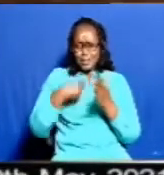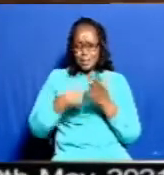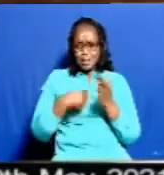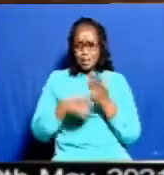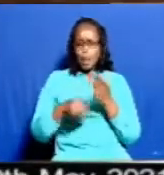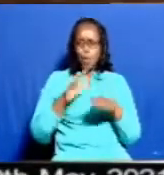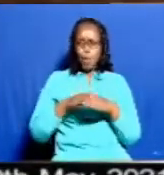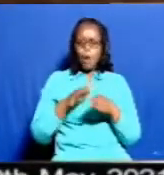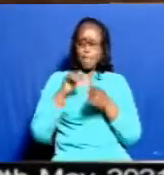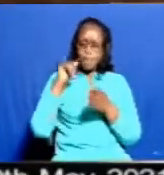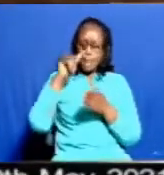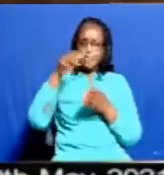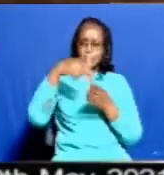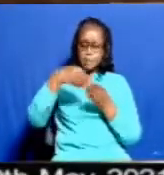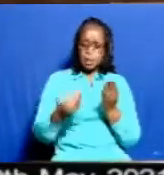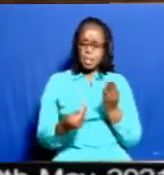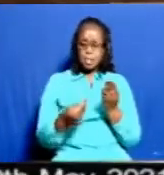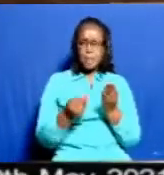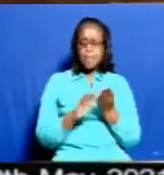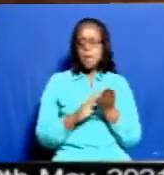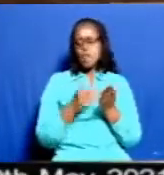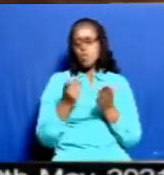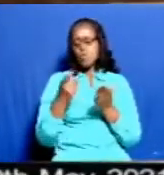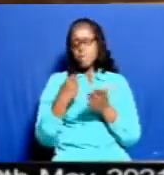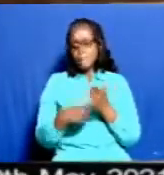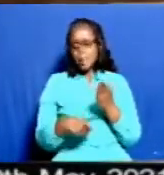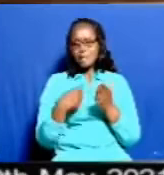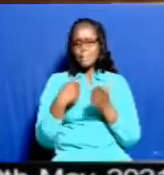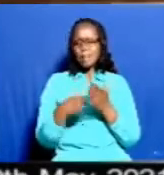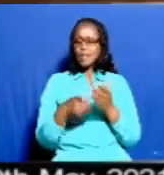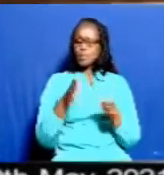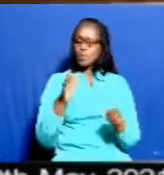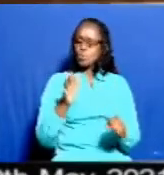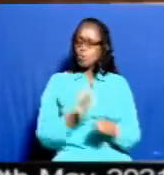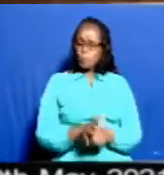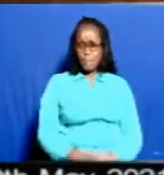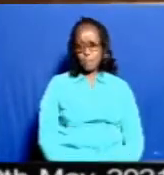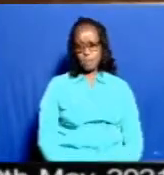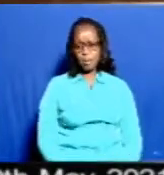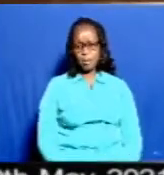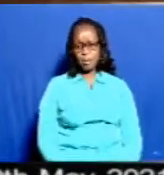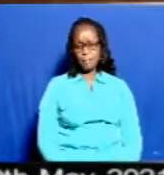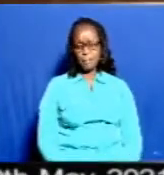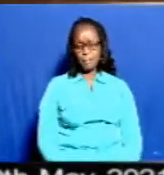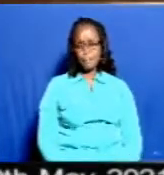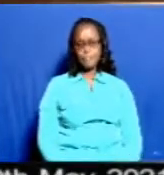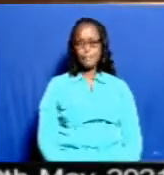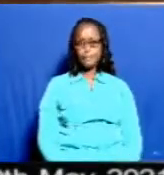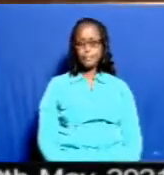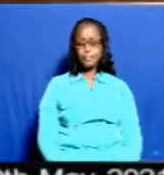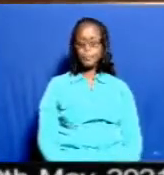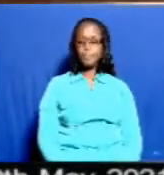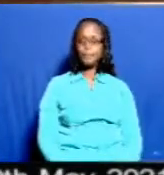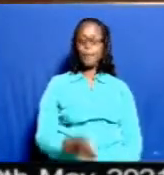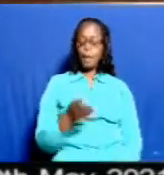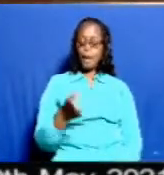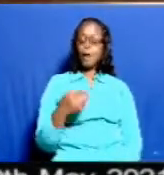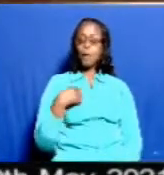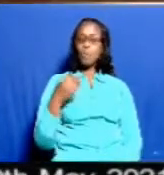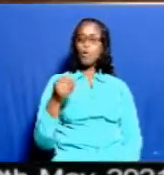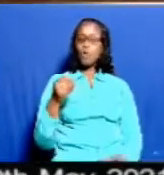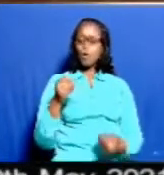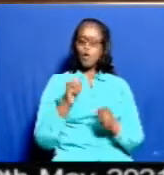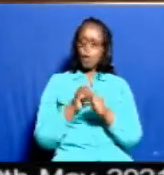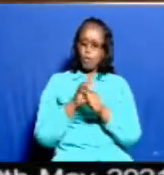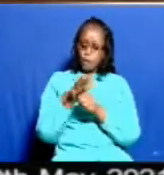tax on tax. And this airline, Honorable Speaker, as many other members have said, with the collapse of the aviation industry due to COVID, the COVID pandemic,